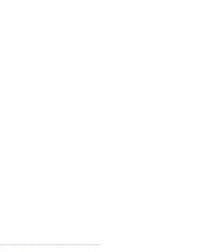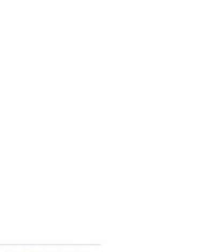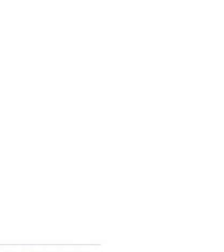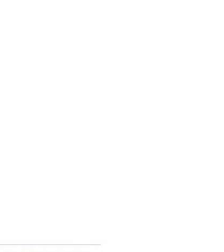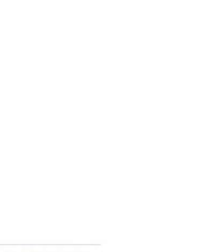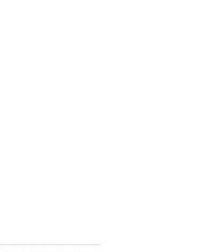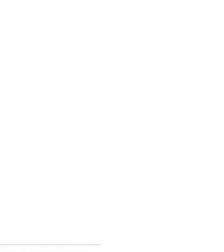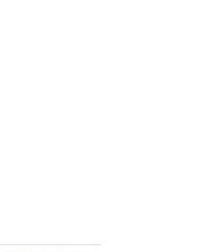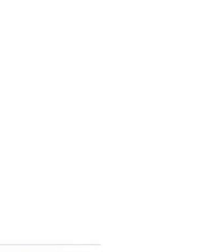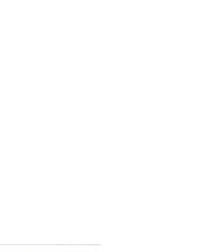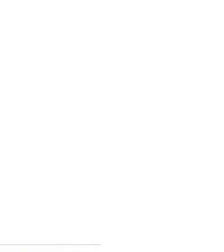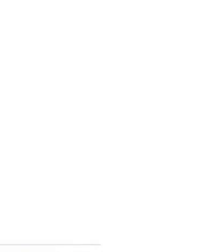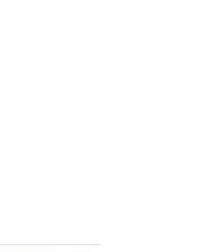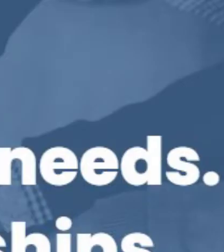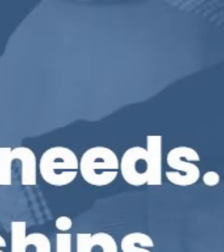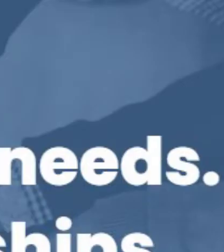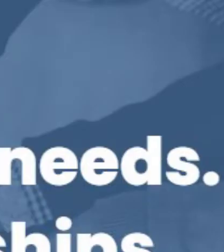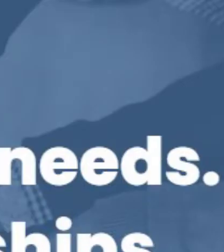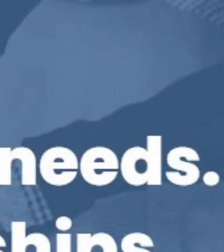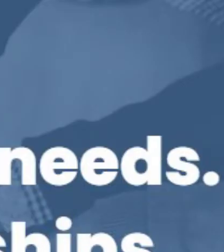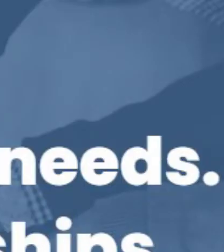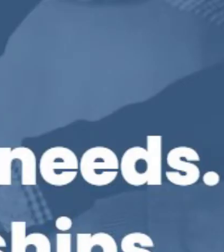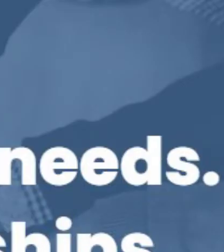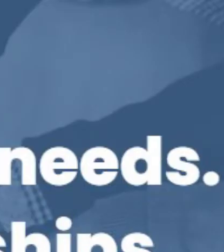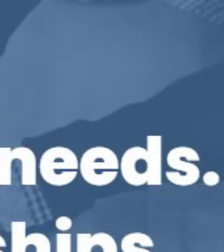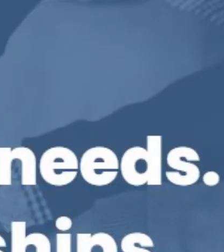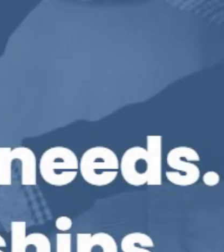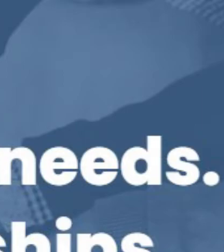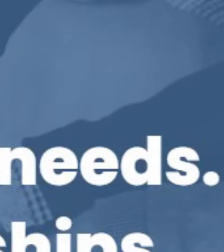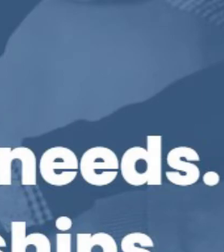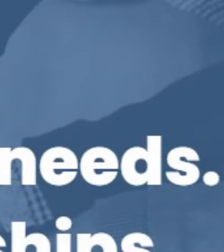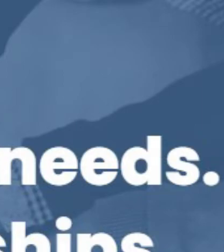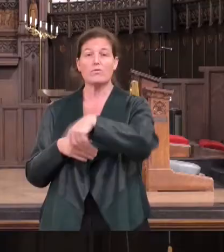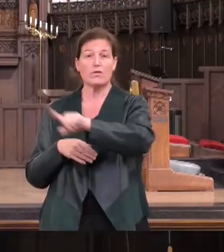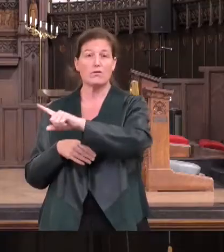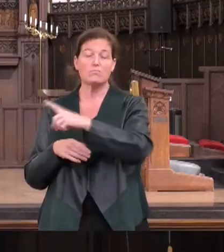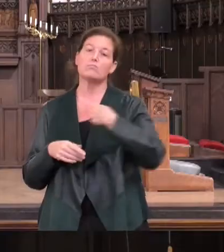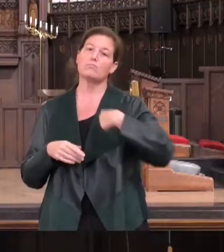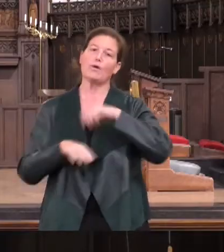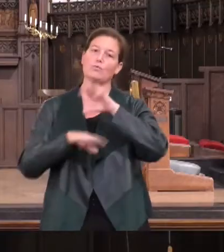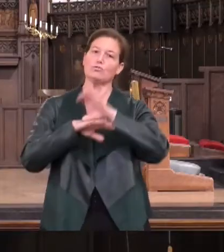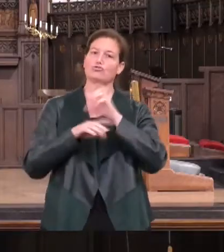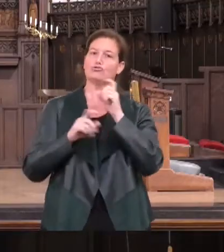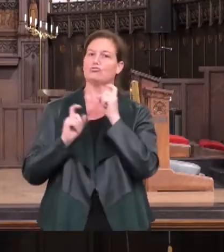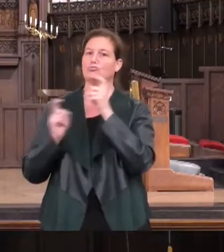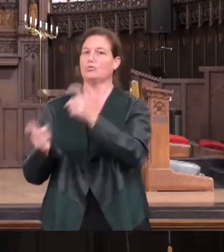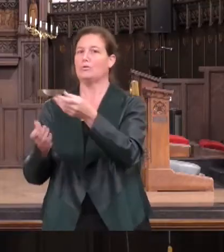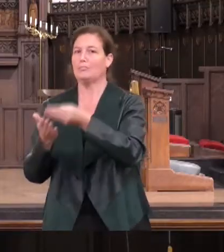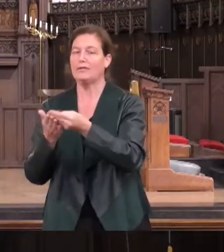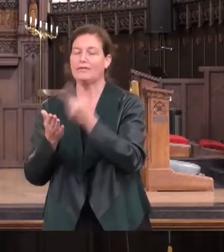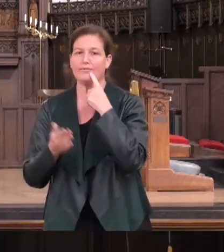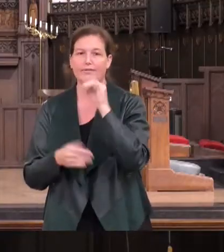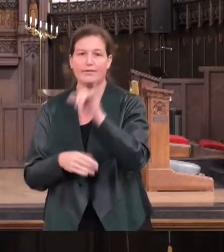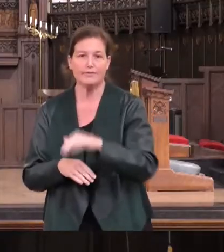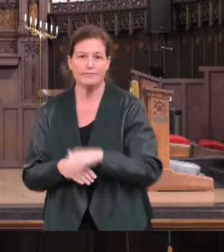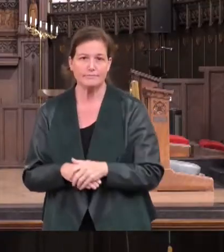denominations. Our diocese donated $15,000. And there's so much more